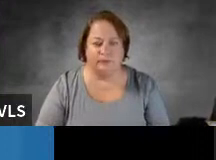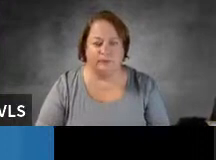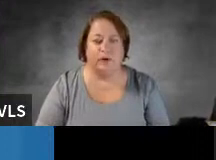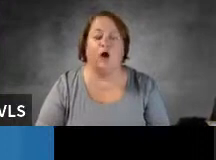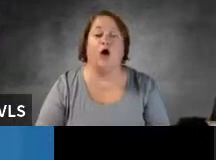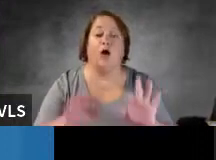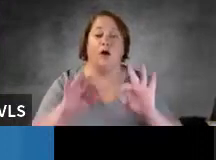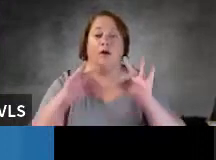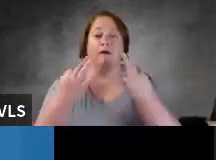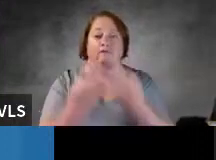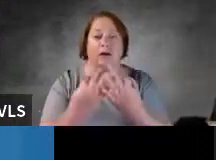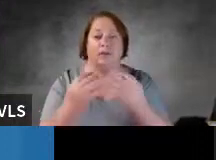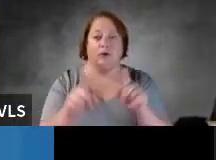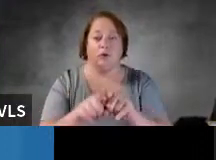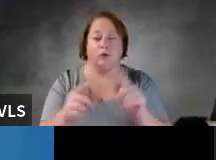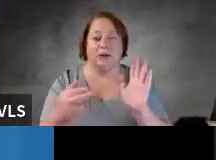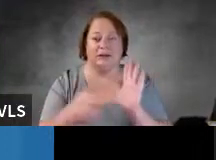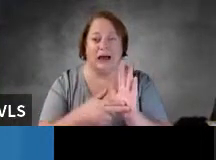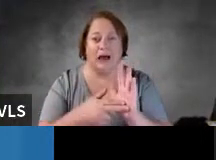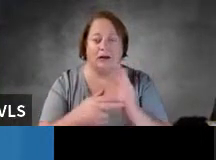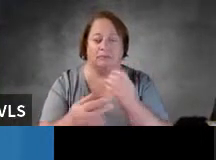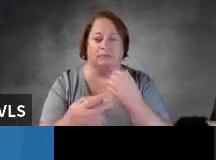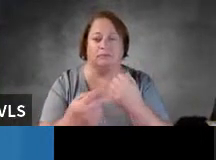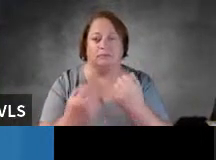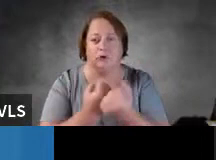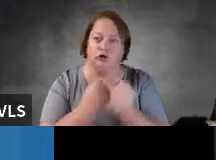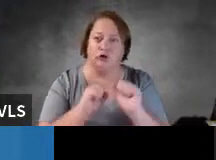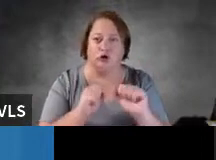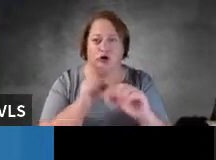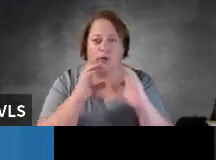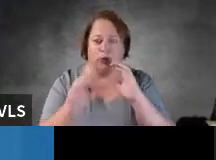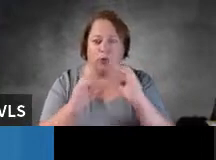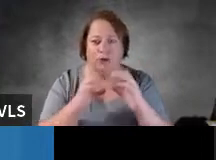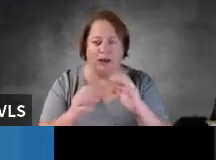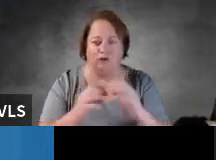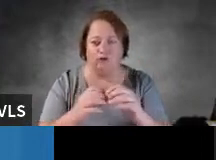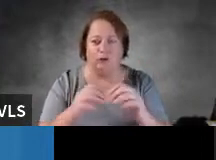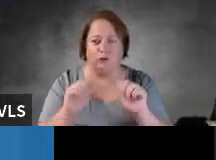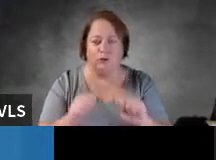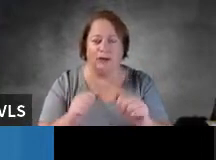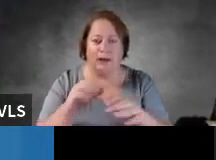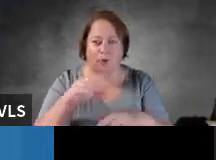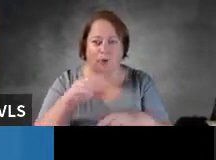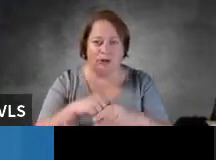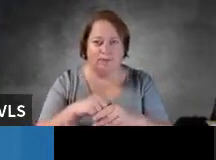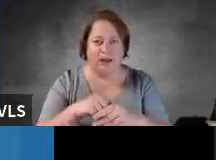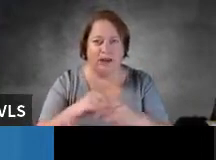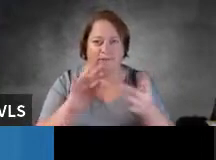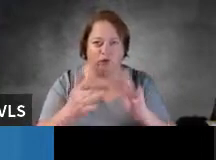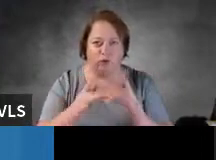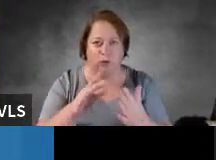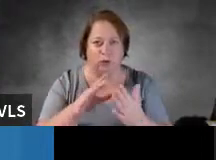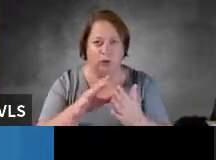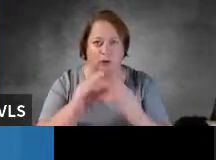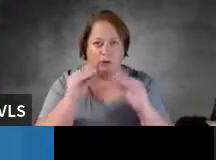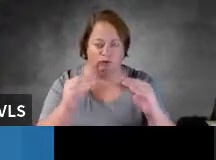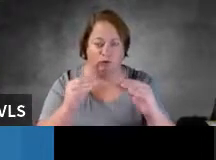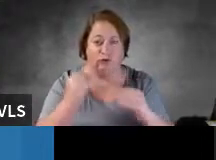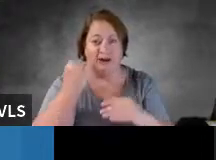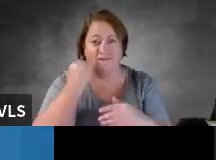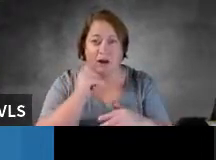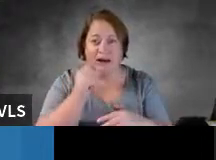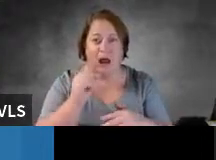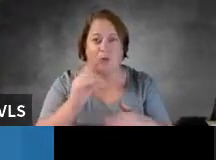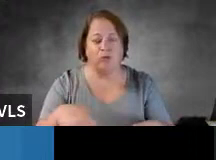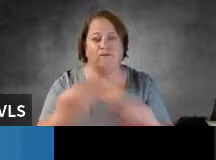Our families assign a secure communications consent so they participate in virtual instruction. For those that have not signed a consent, we provide